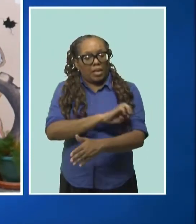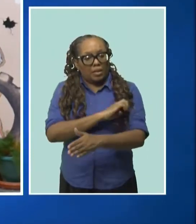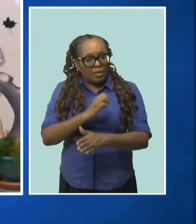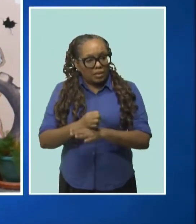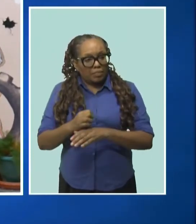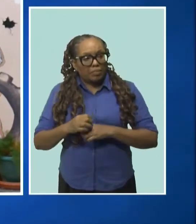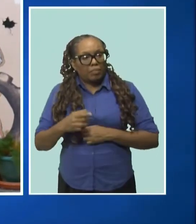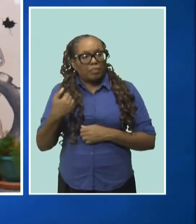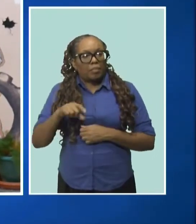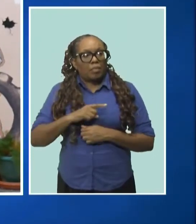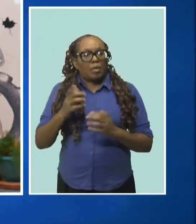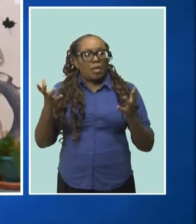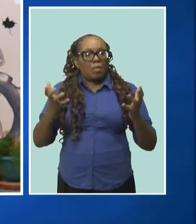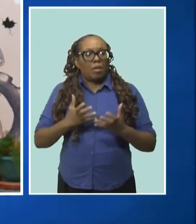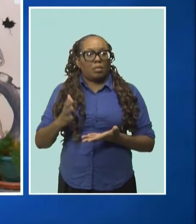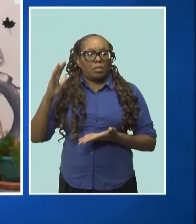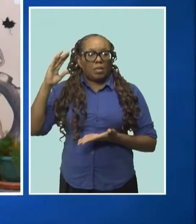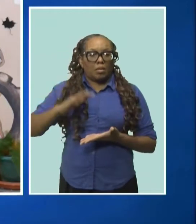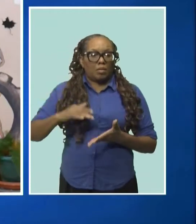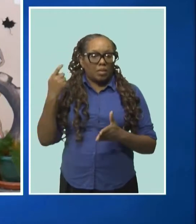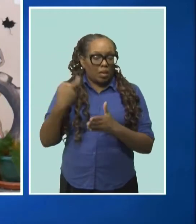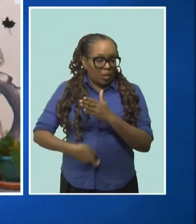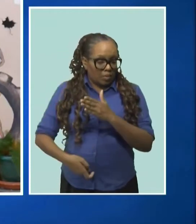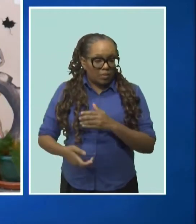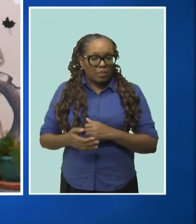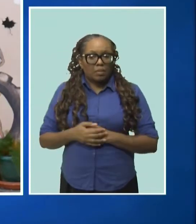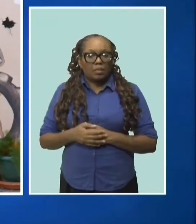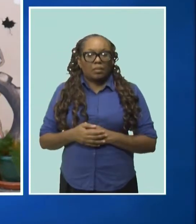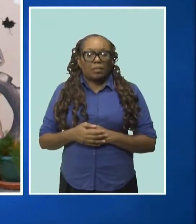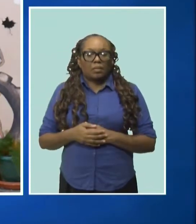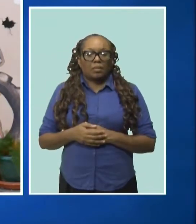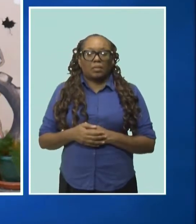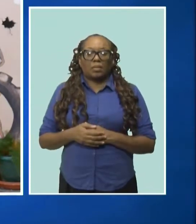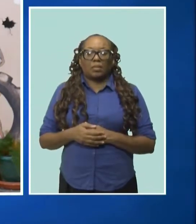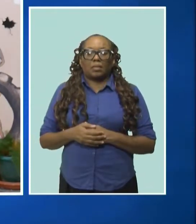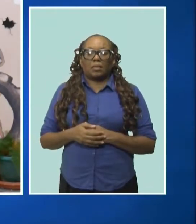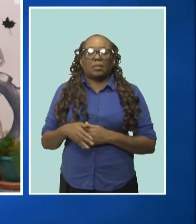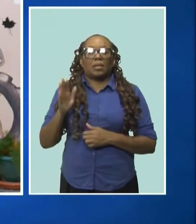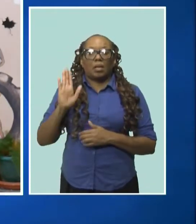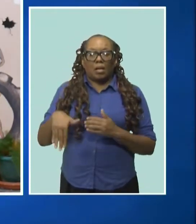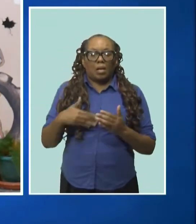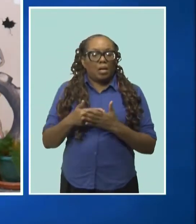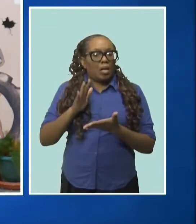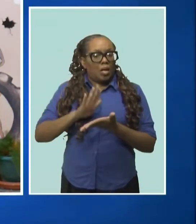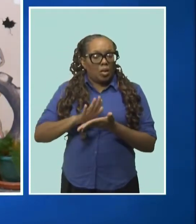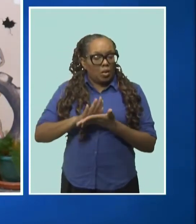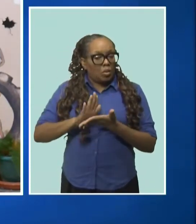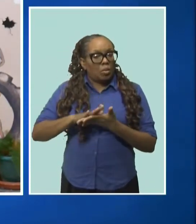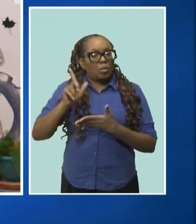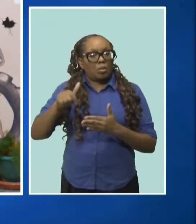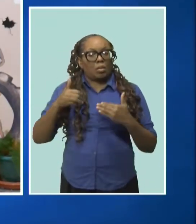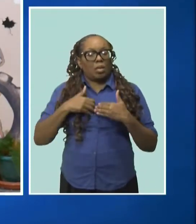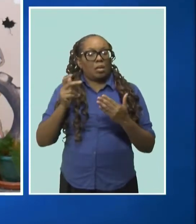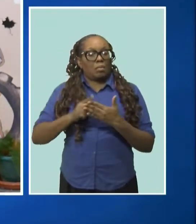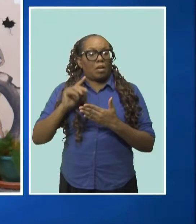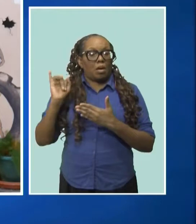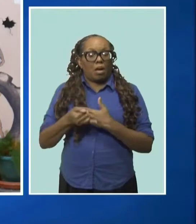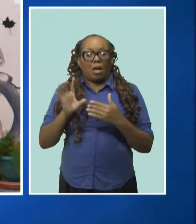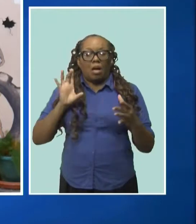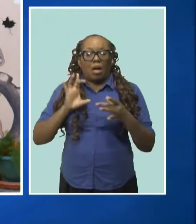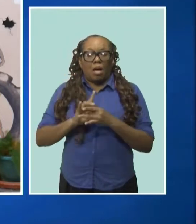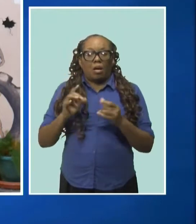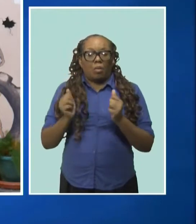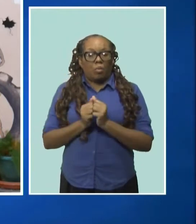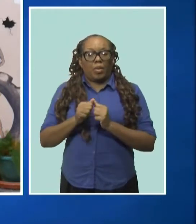costs of imported fuel, every school should have some projects associated with renewable energy to help